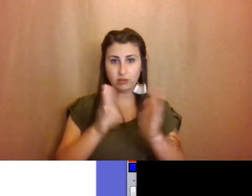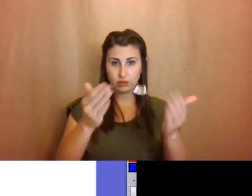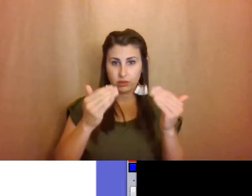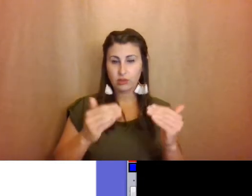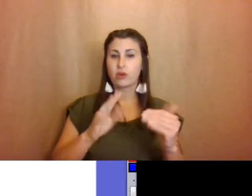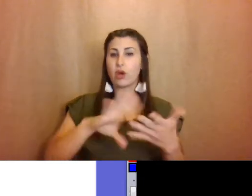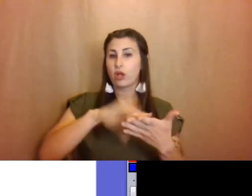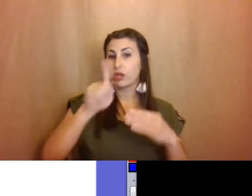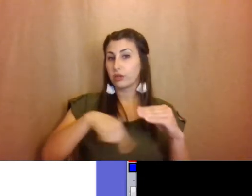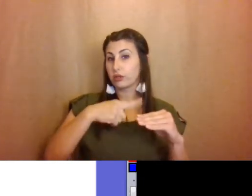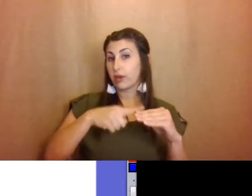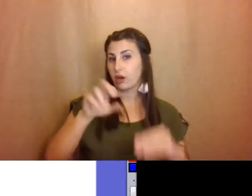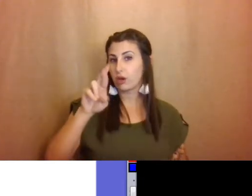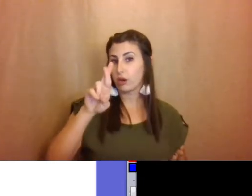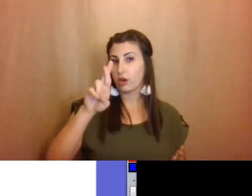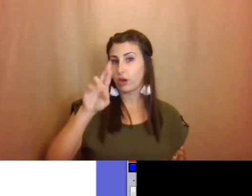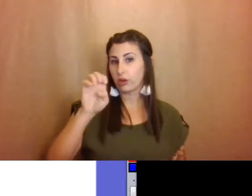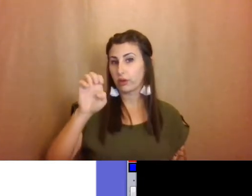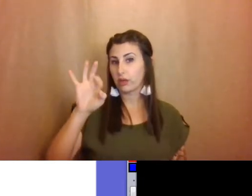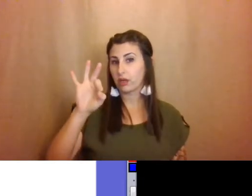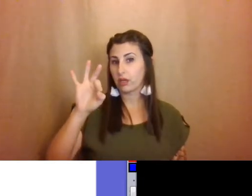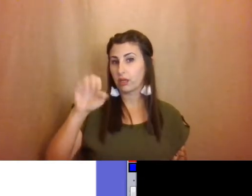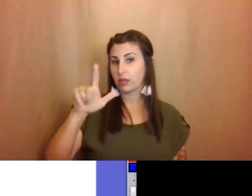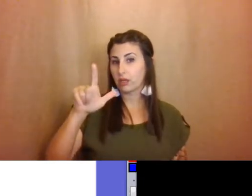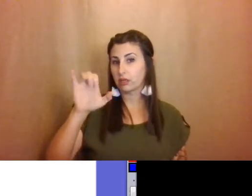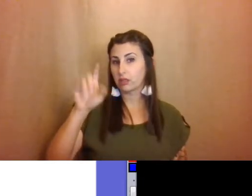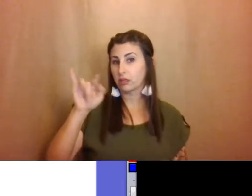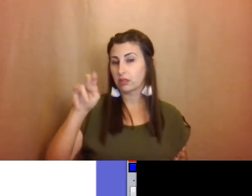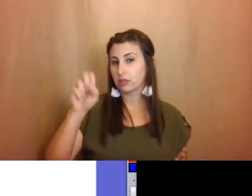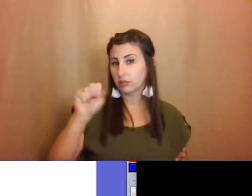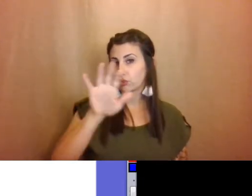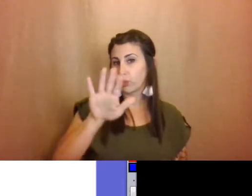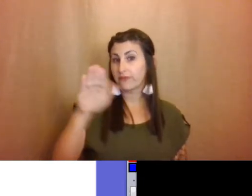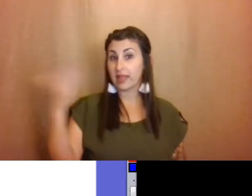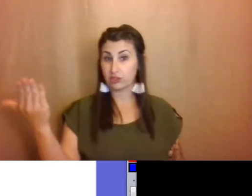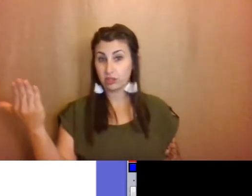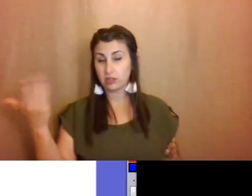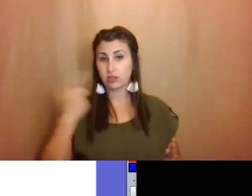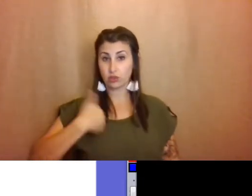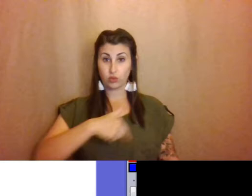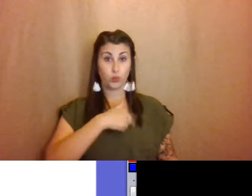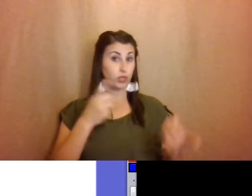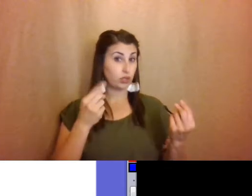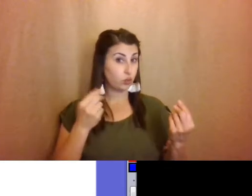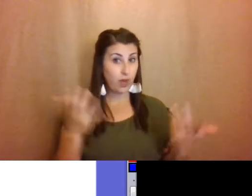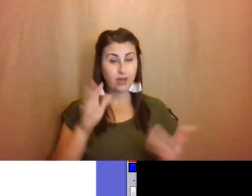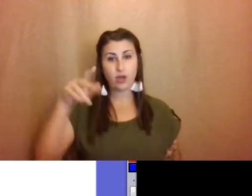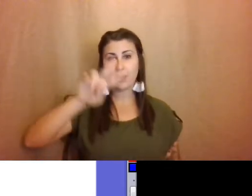which is a slide. So we slide the image. We learned about reflections,